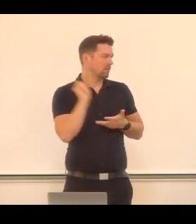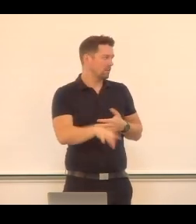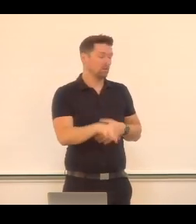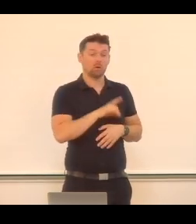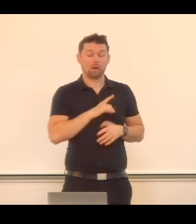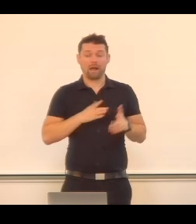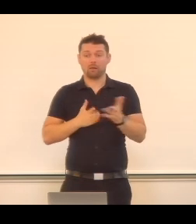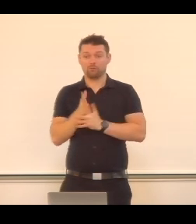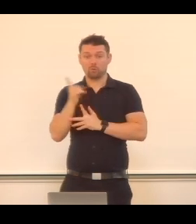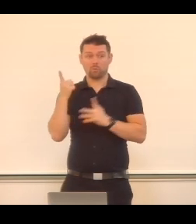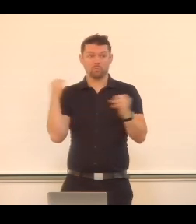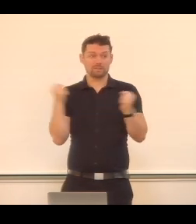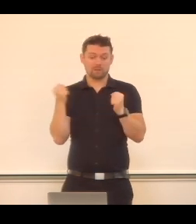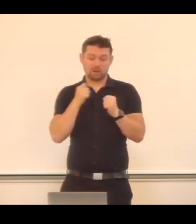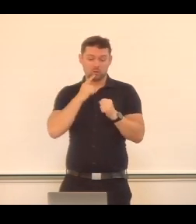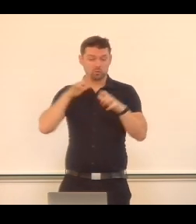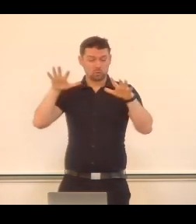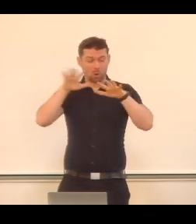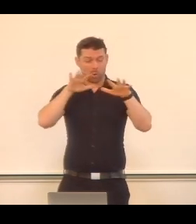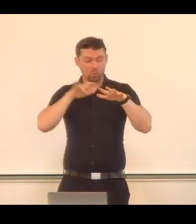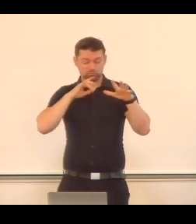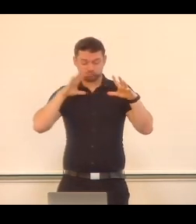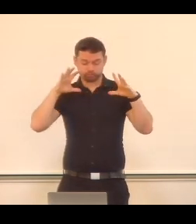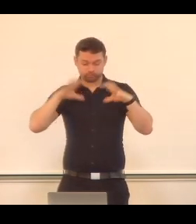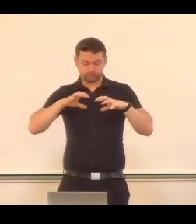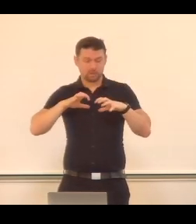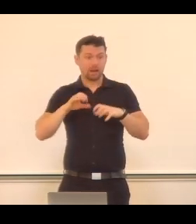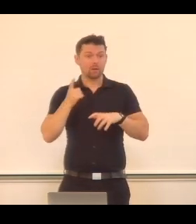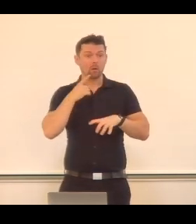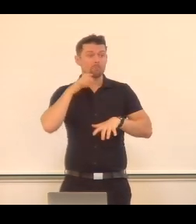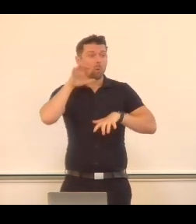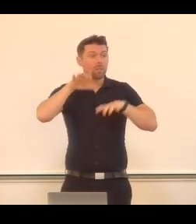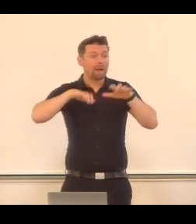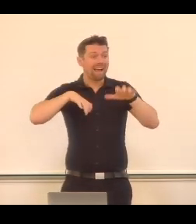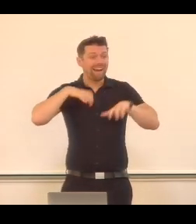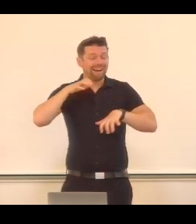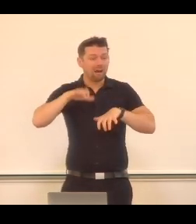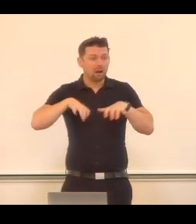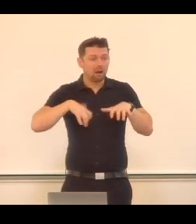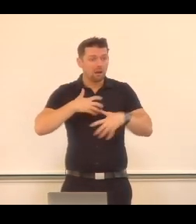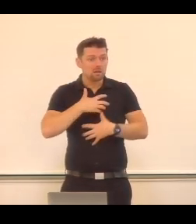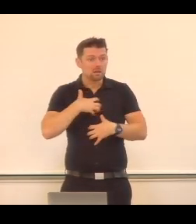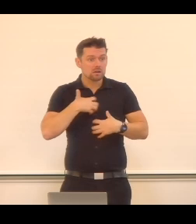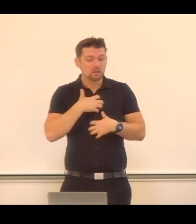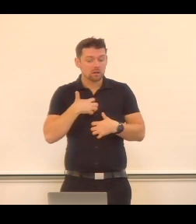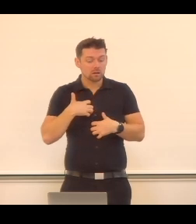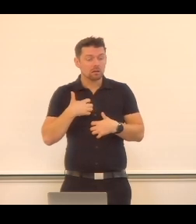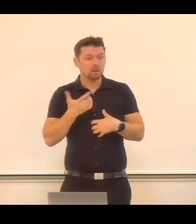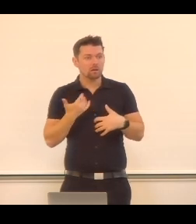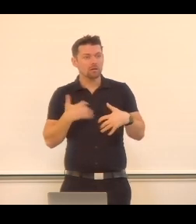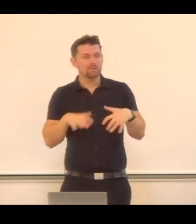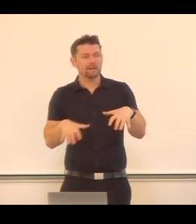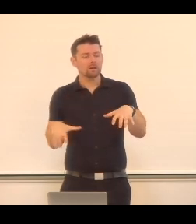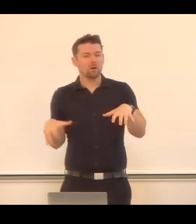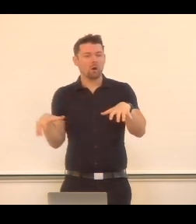the winters, everything was covered in snow, and a polar bear had inadvertently climbed up on top